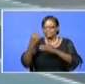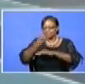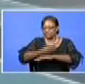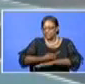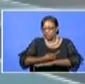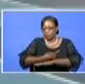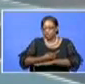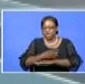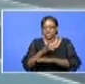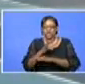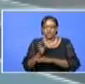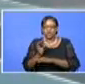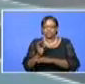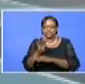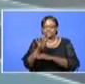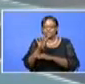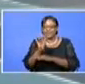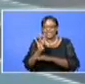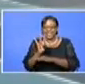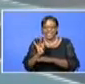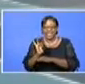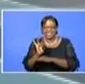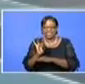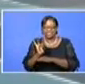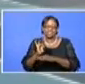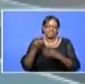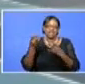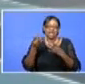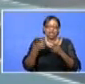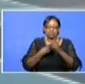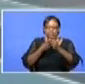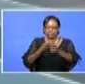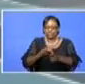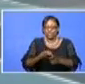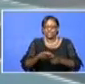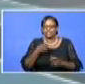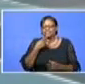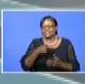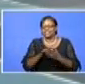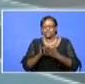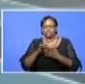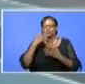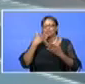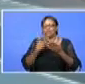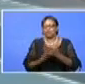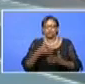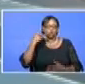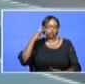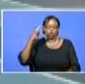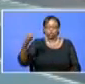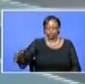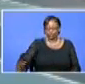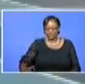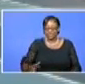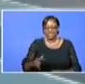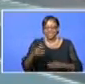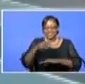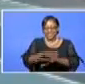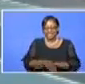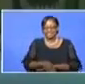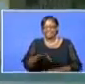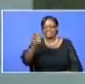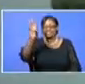the 48th annual Carifta Track and Field Championships turning out to be a golden night for Team Bahamas, capturing 6 gold medals and